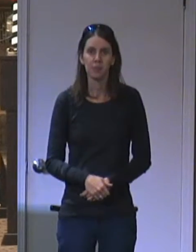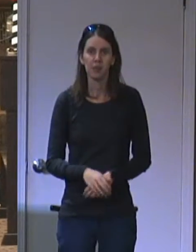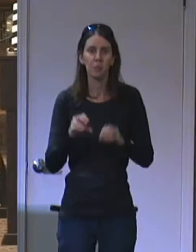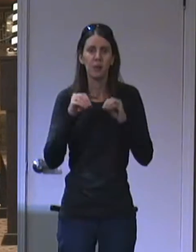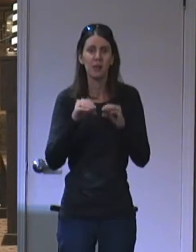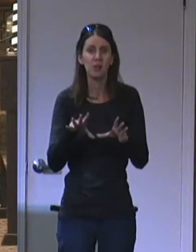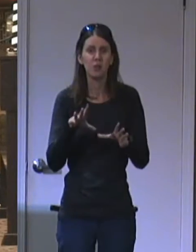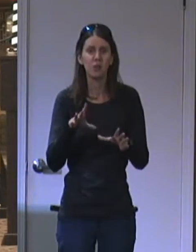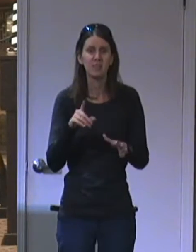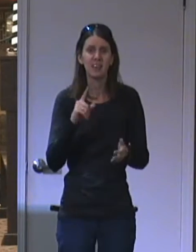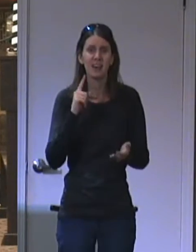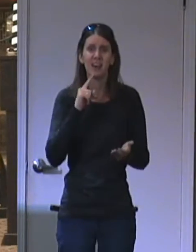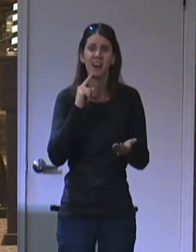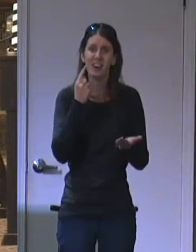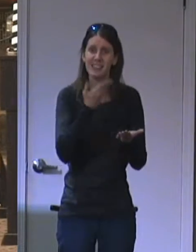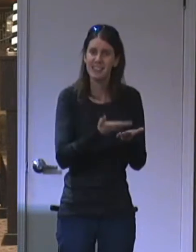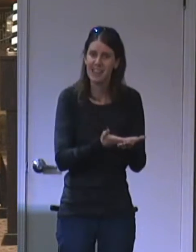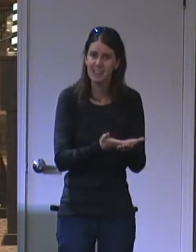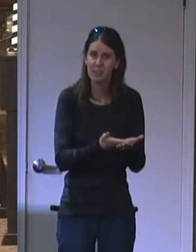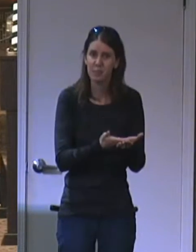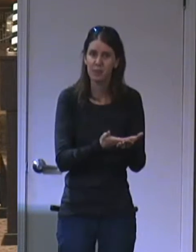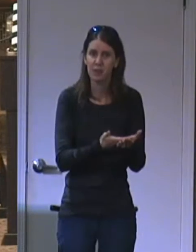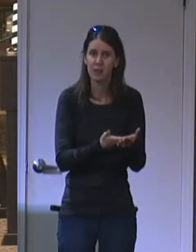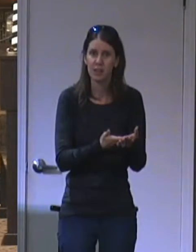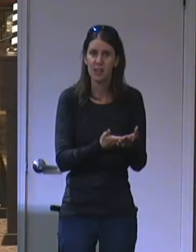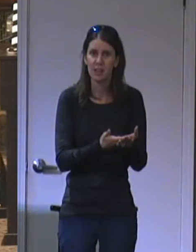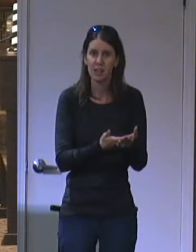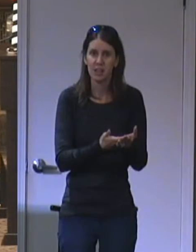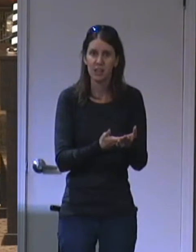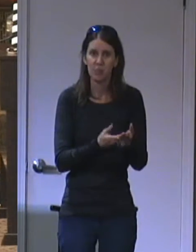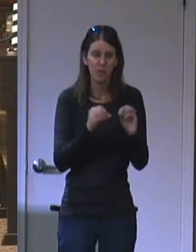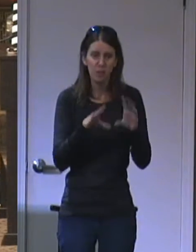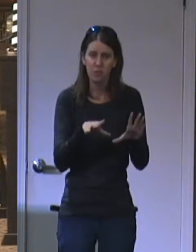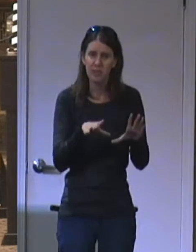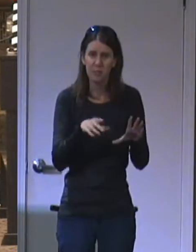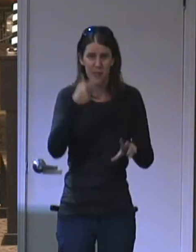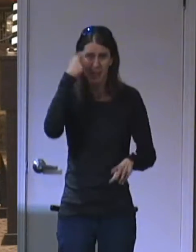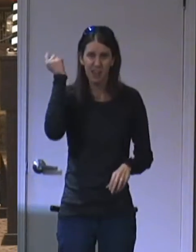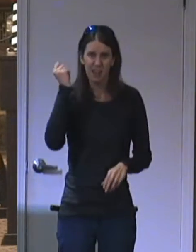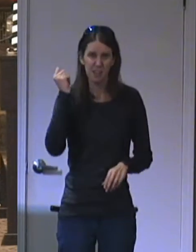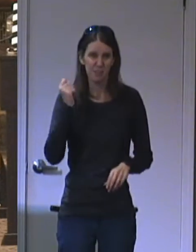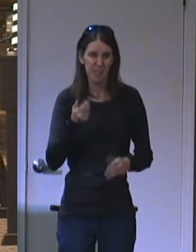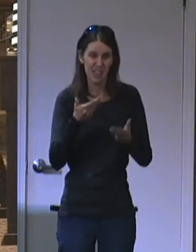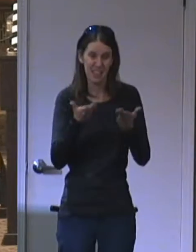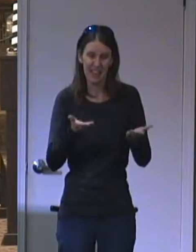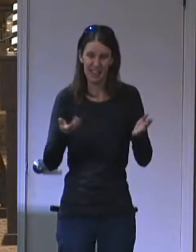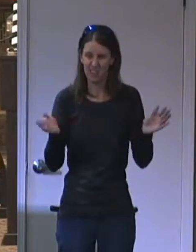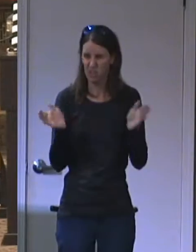And we lose our testimony over some ridiculous little thing.